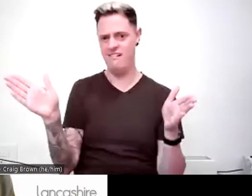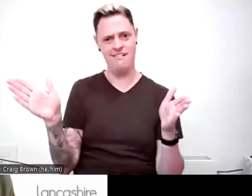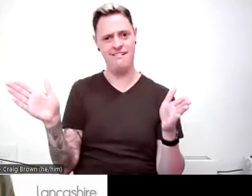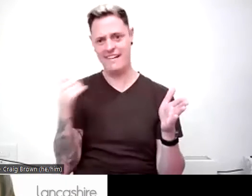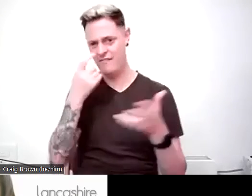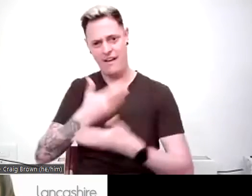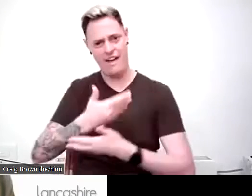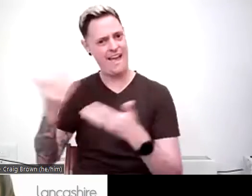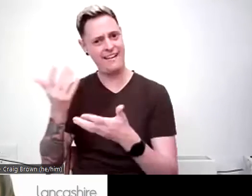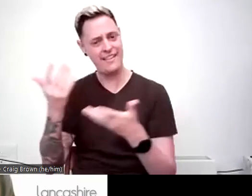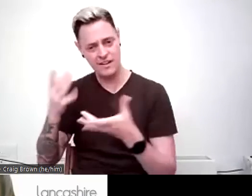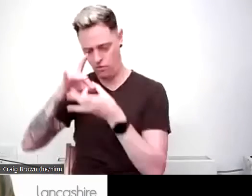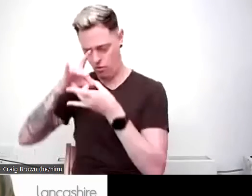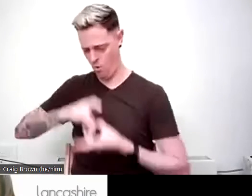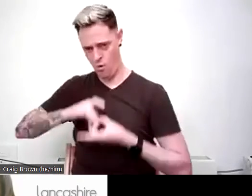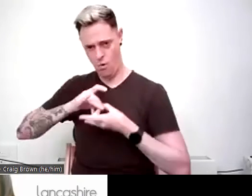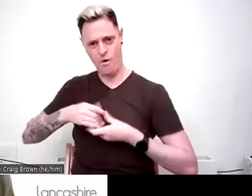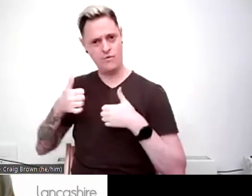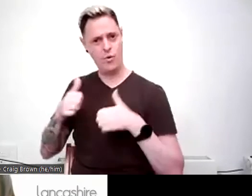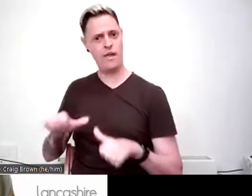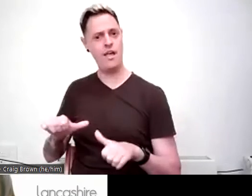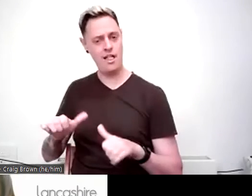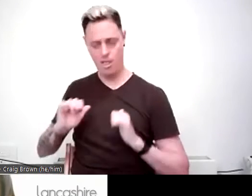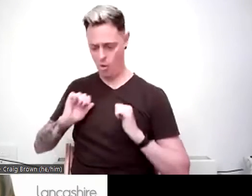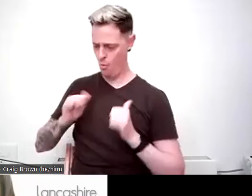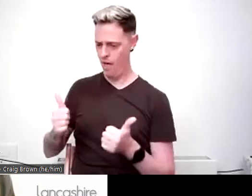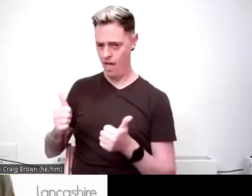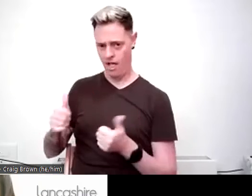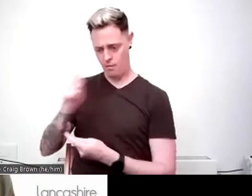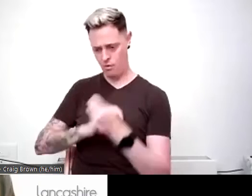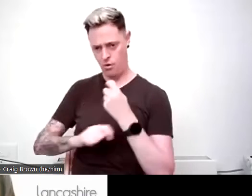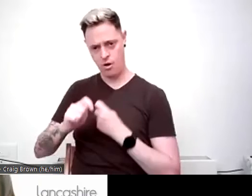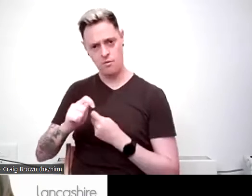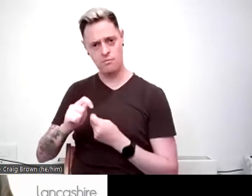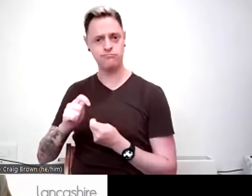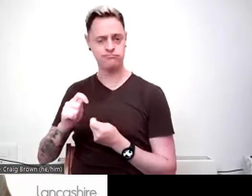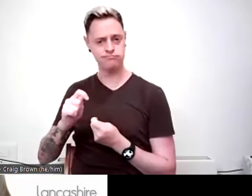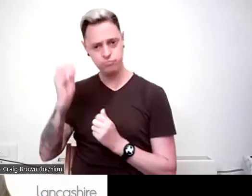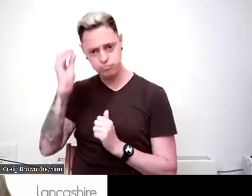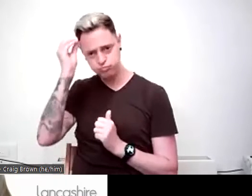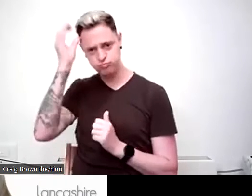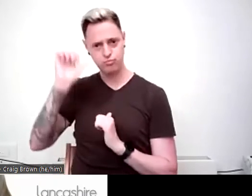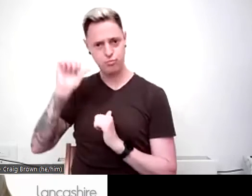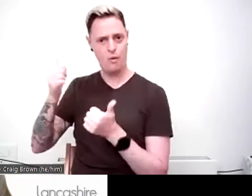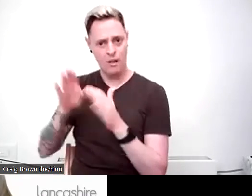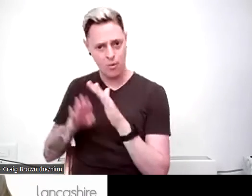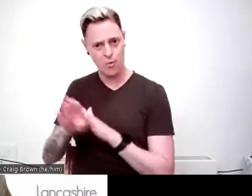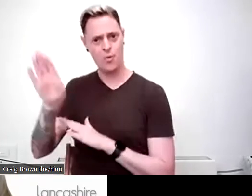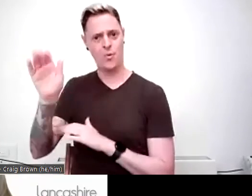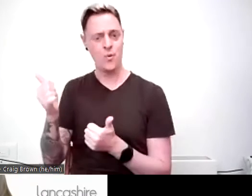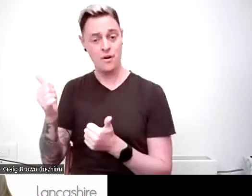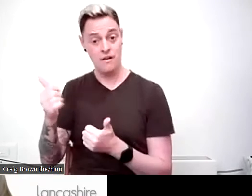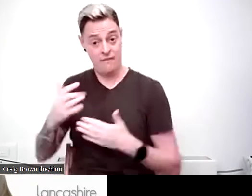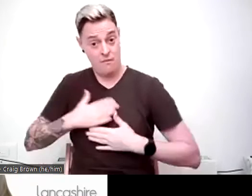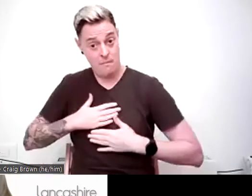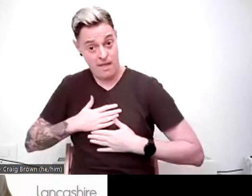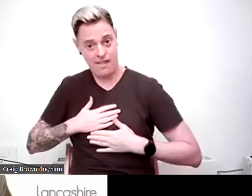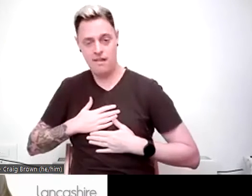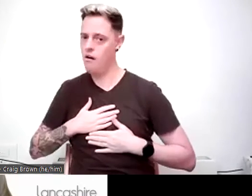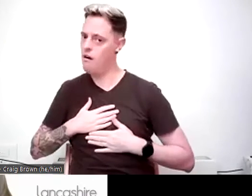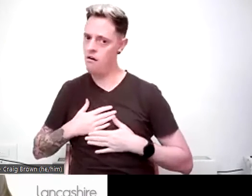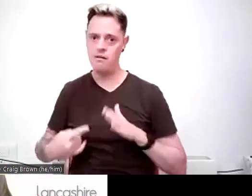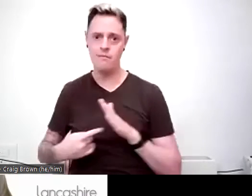space that is solely focused on our healing, on our wellness, on our self-care? Because for me, that is a huge, huge part